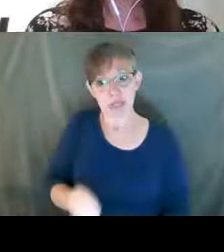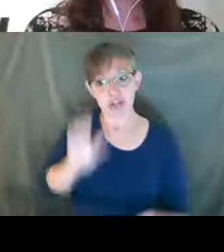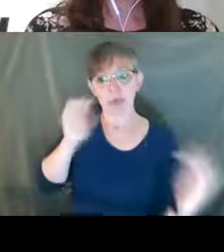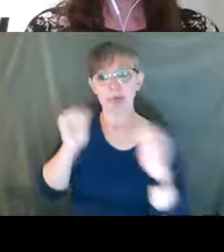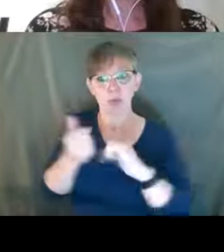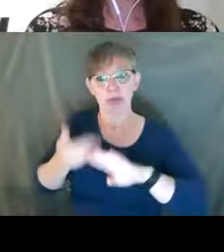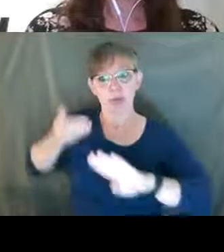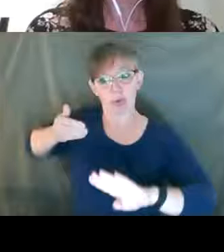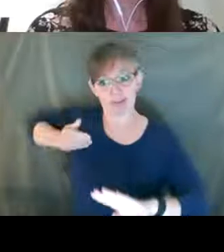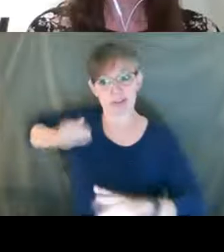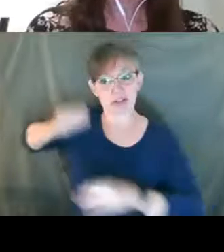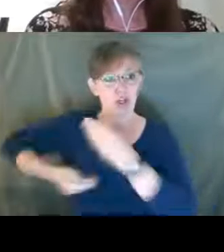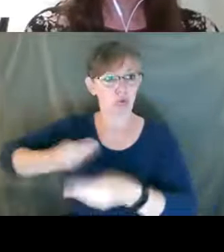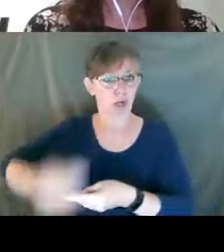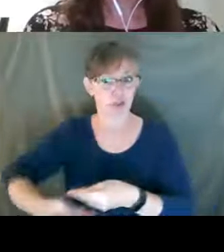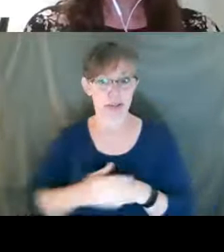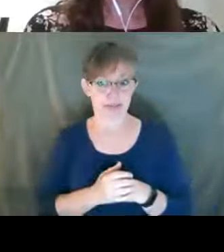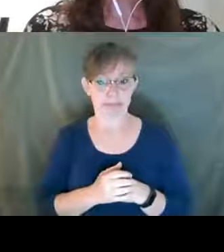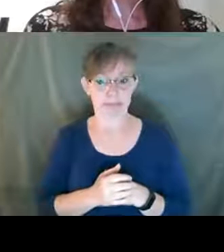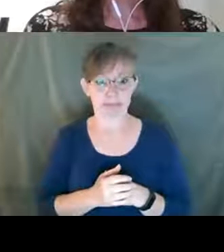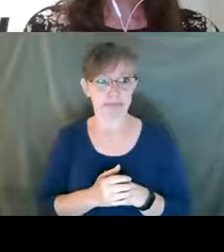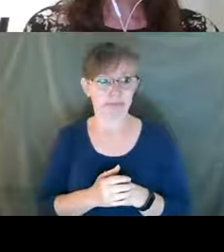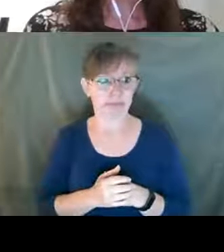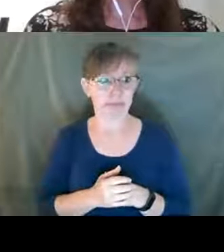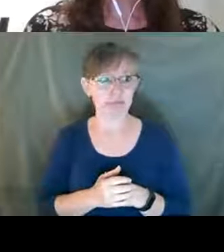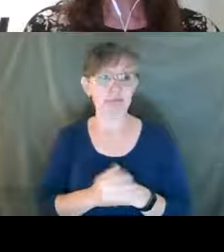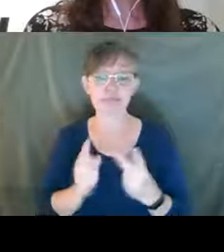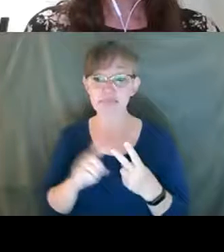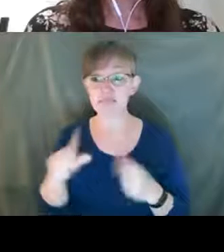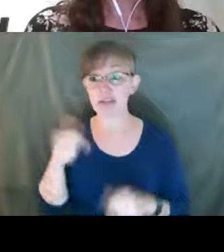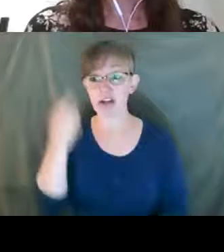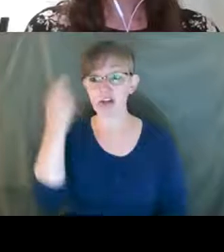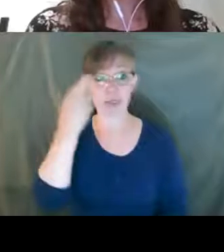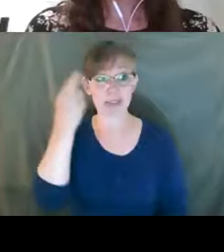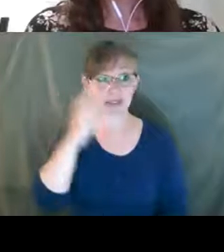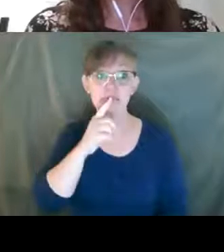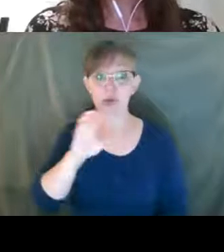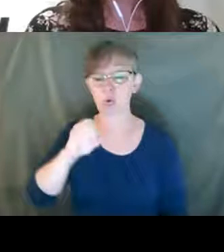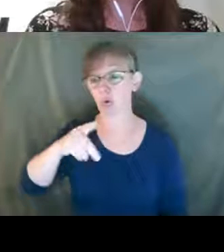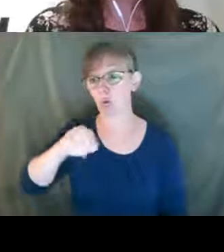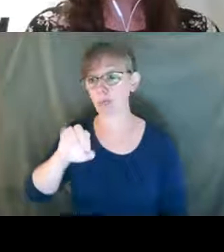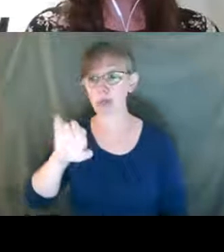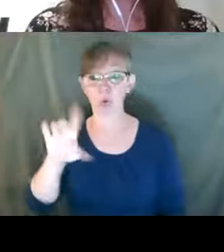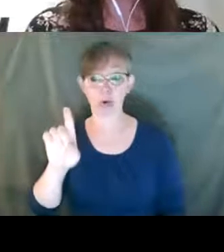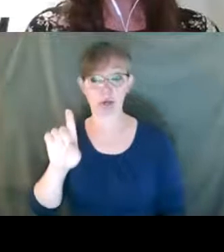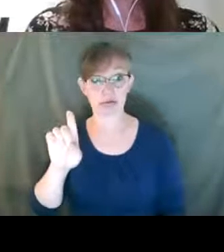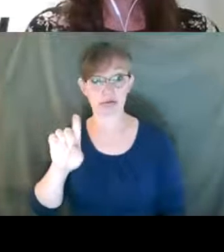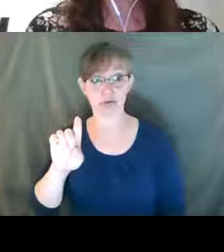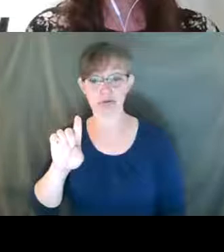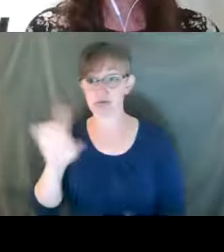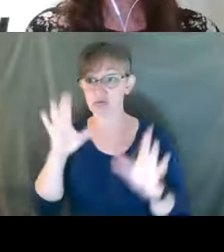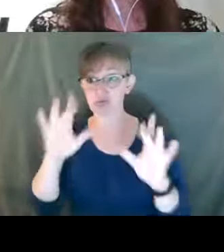previous generations. Another reason is the opioid crisis and the abrupt discontinuation